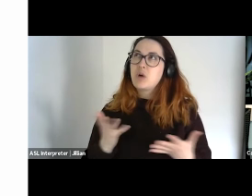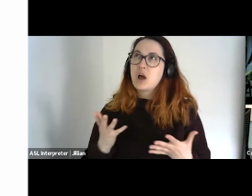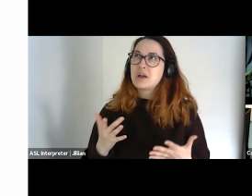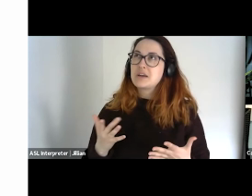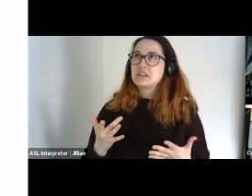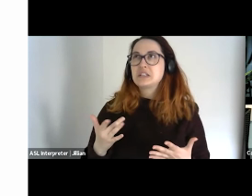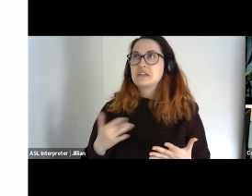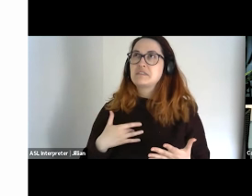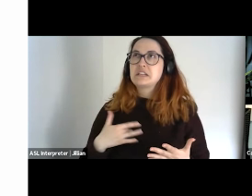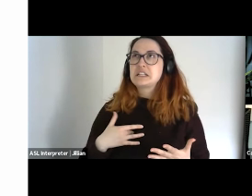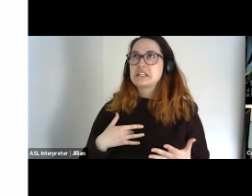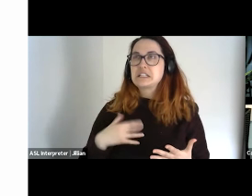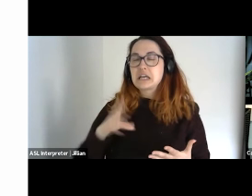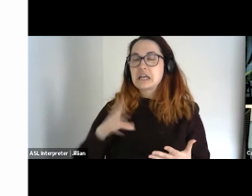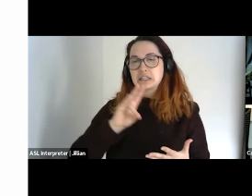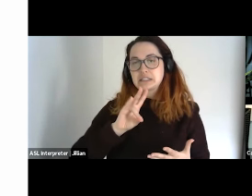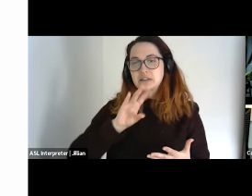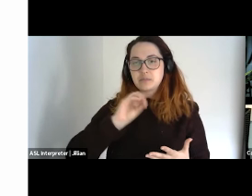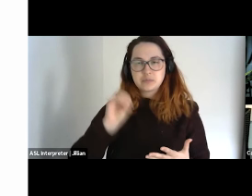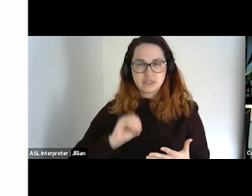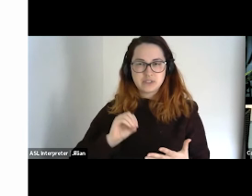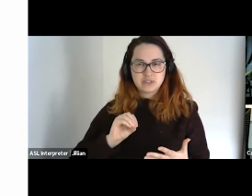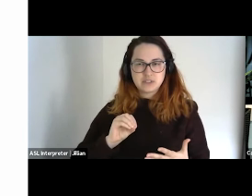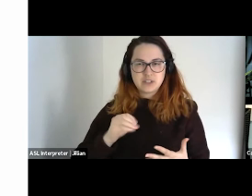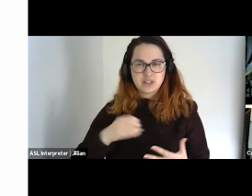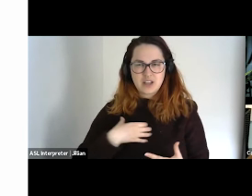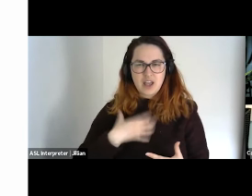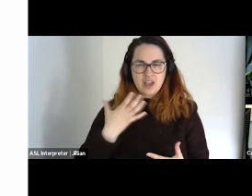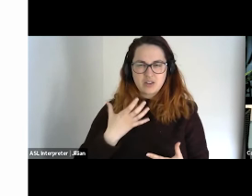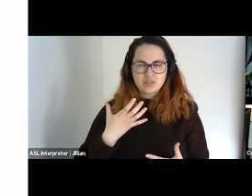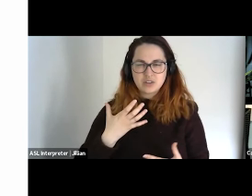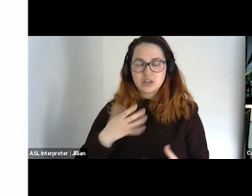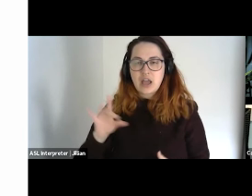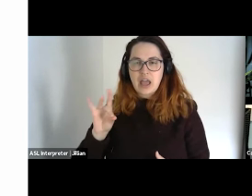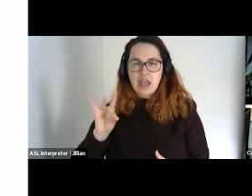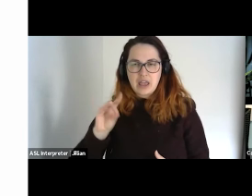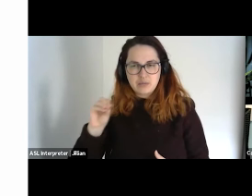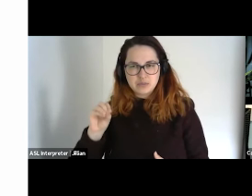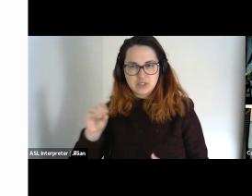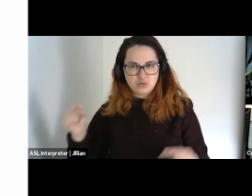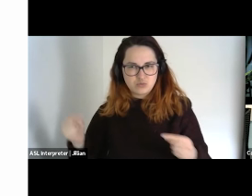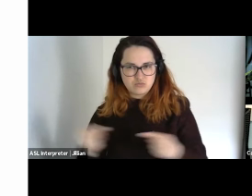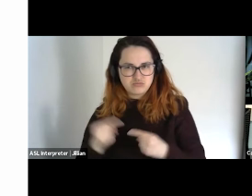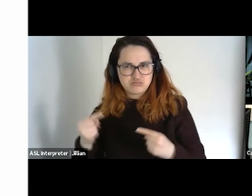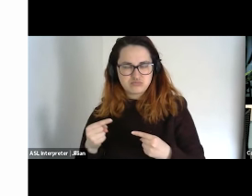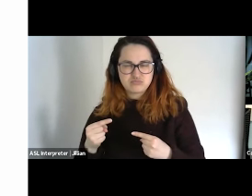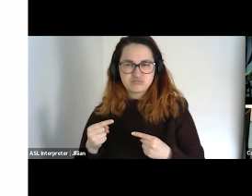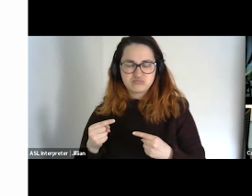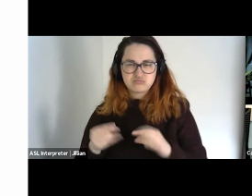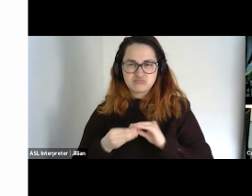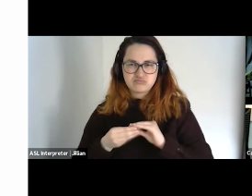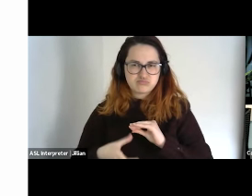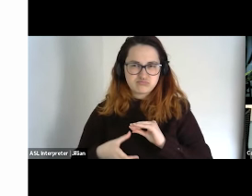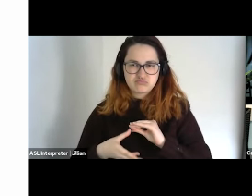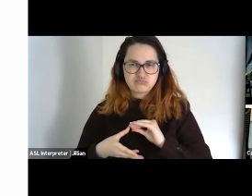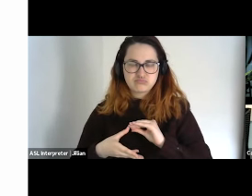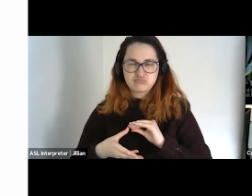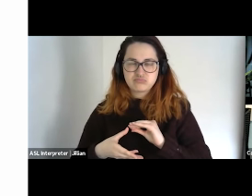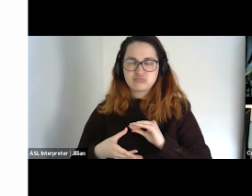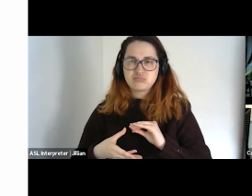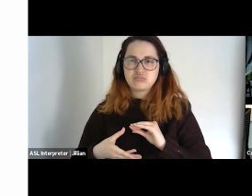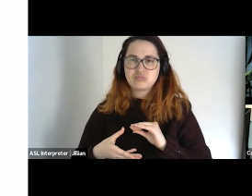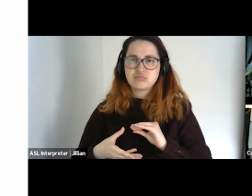about 70% angry, okay, and about 80% hurt. Out of, if we look at like a